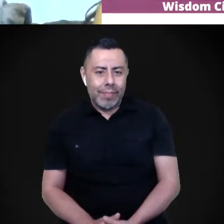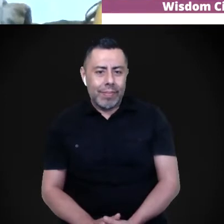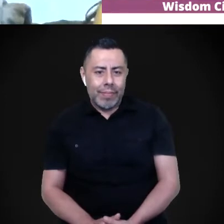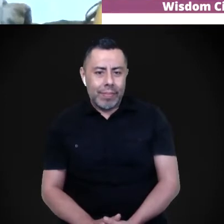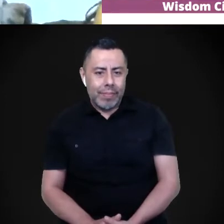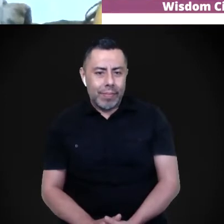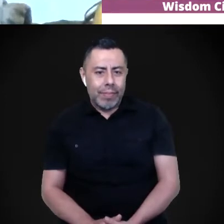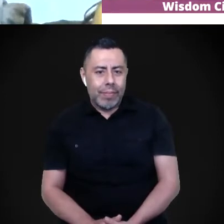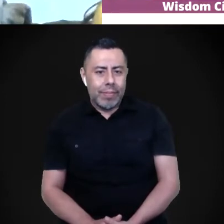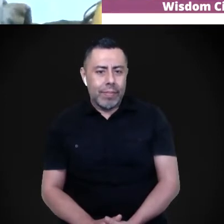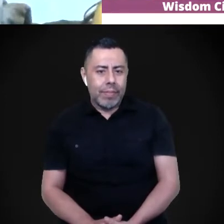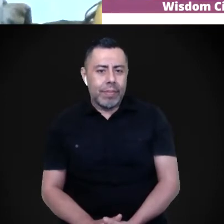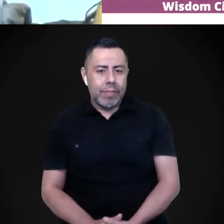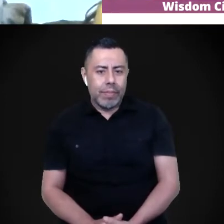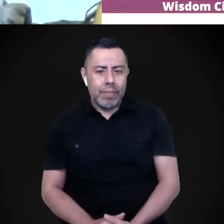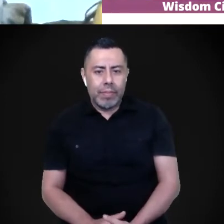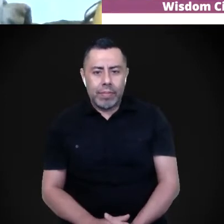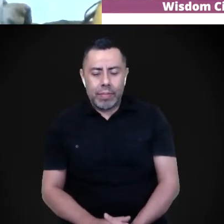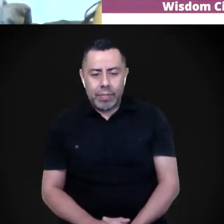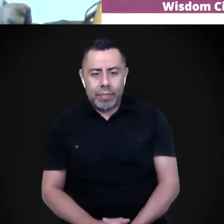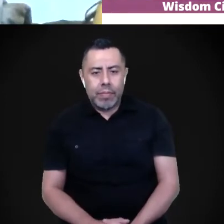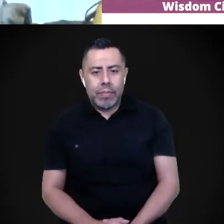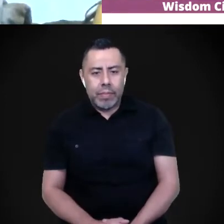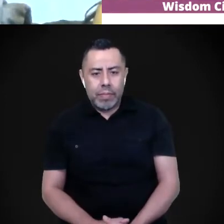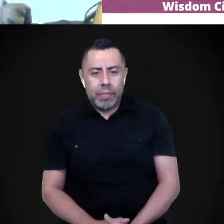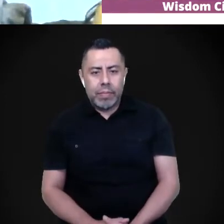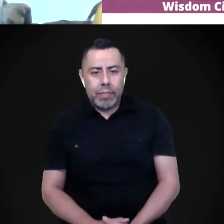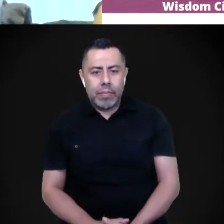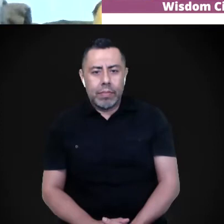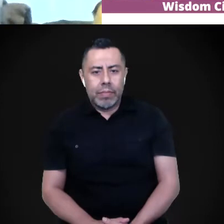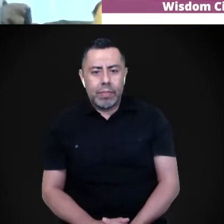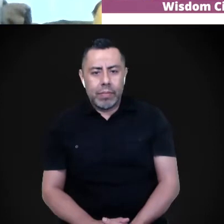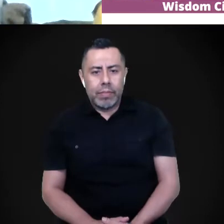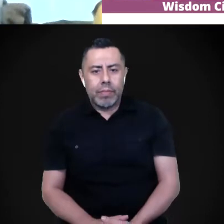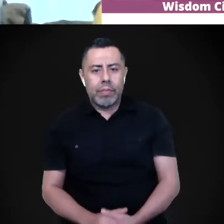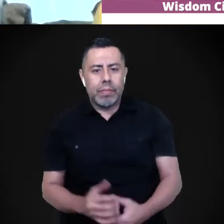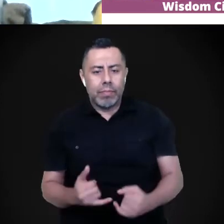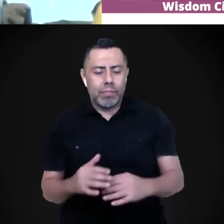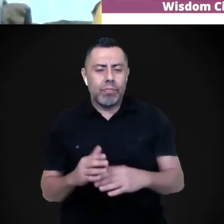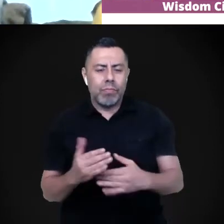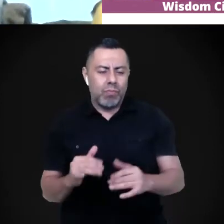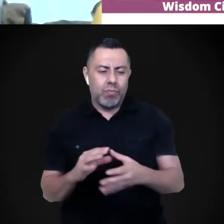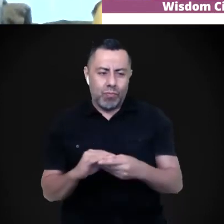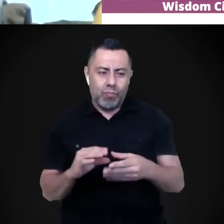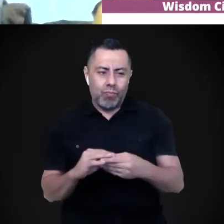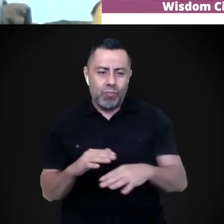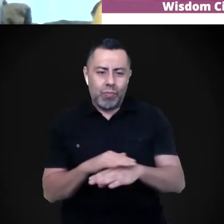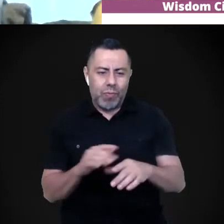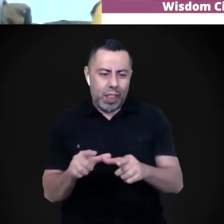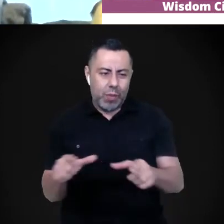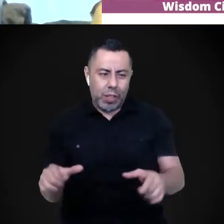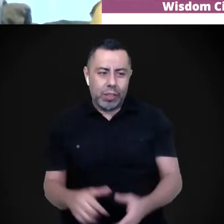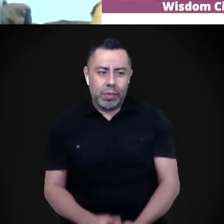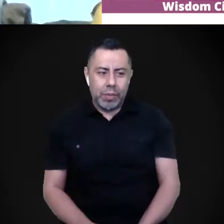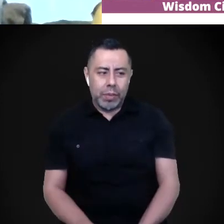trap. A hot out a yat cheat. A co ado letal in the toss of bear husband that then. A co